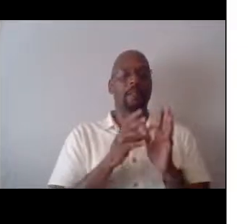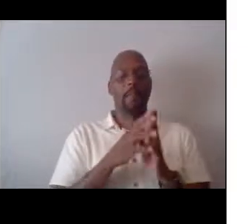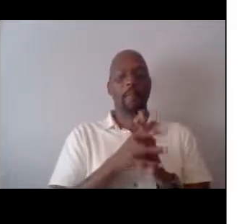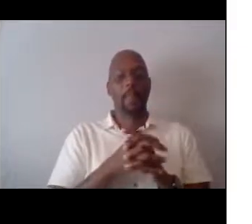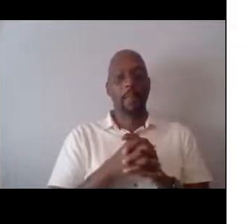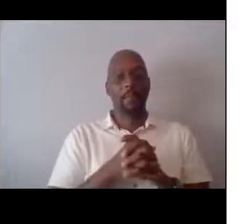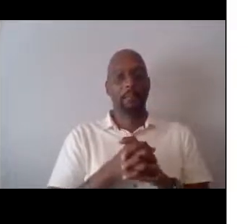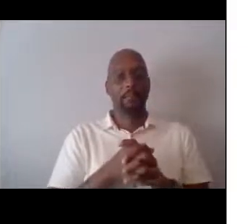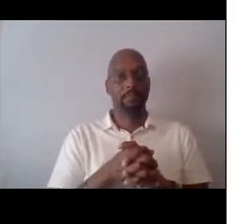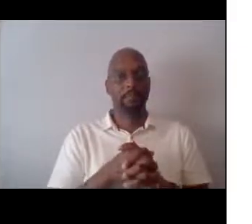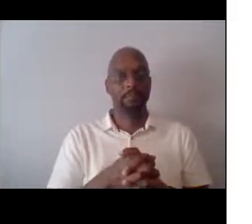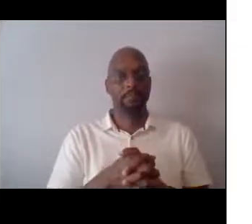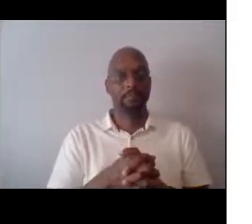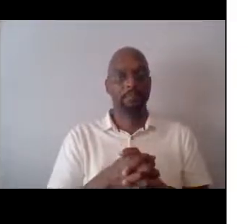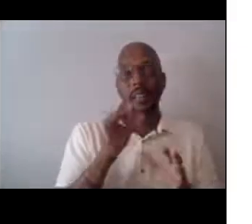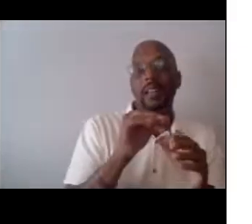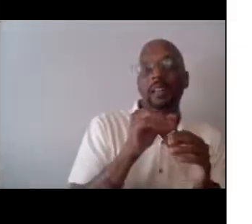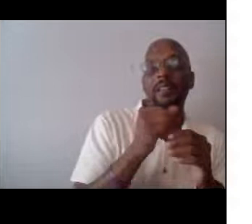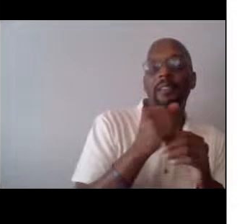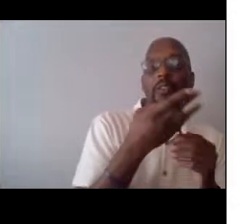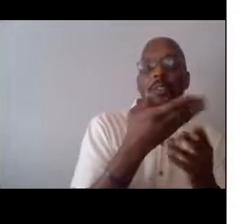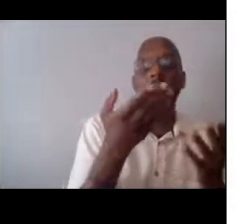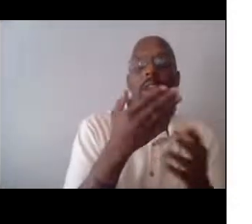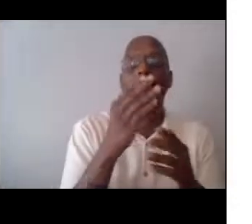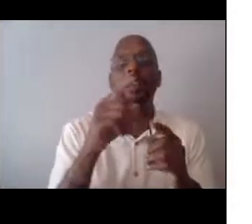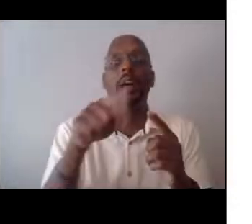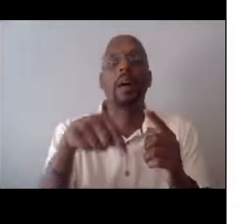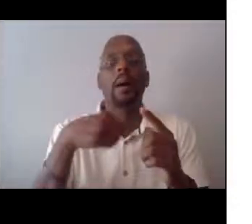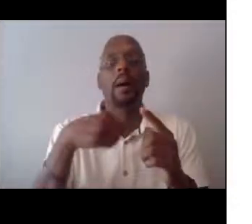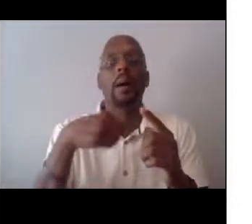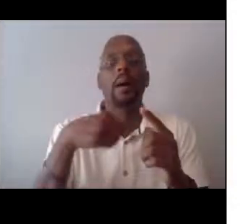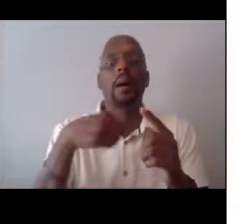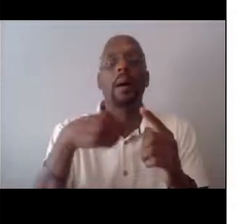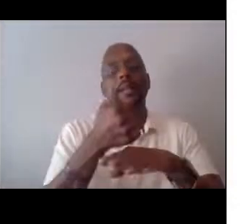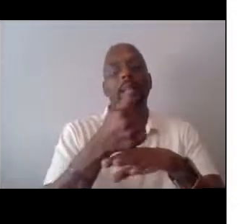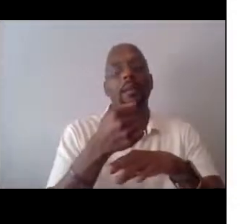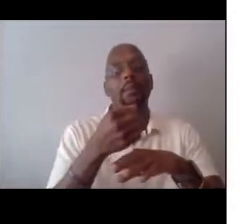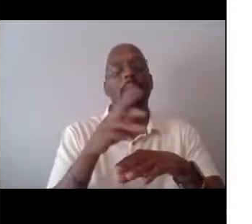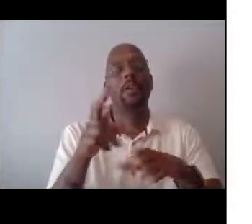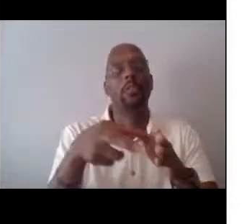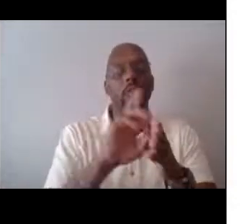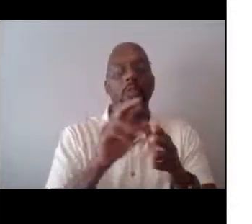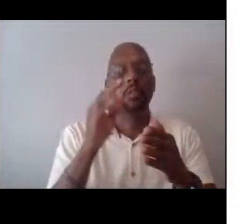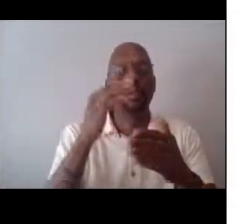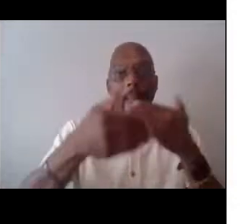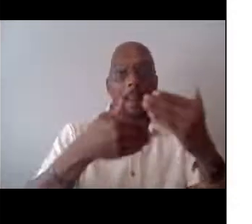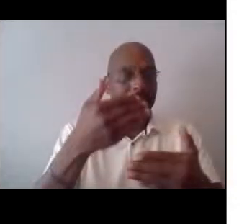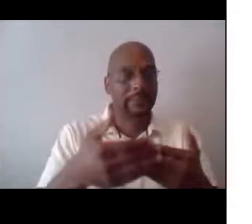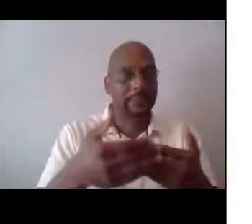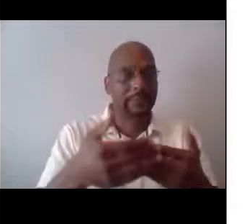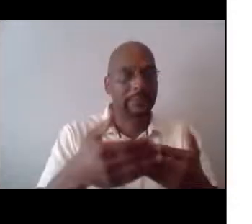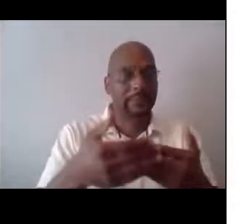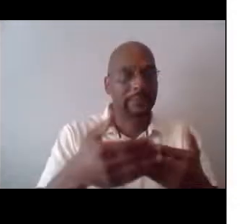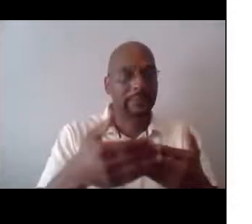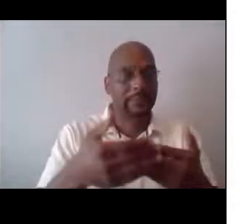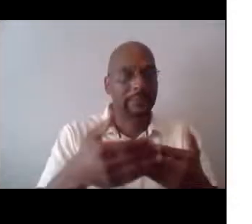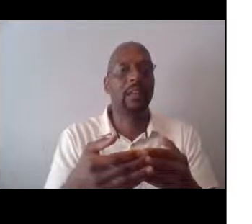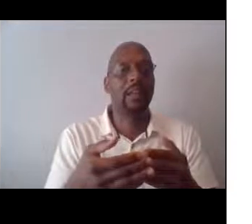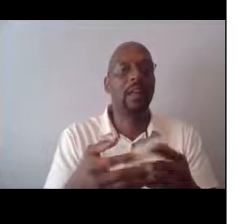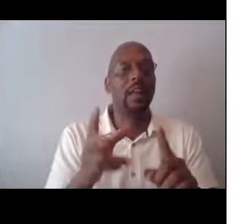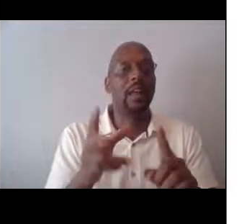So a little bit about the structure of our review process. Once it closed or the application closed,